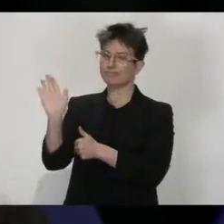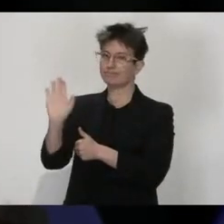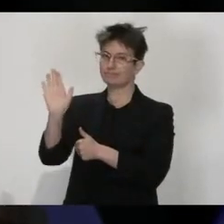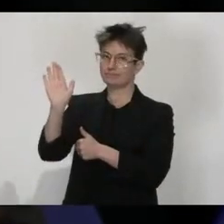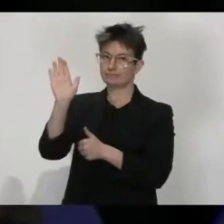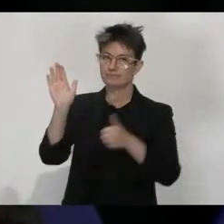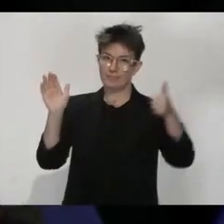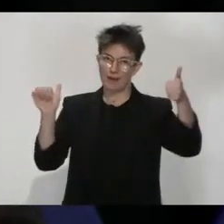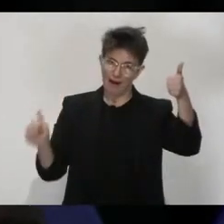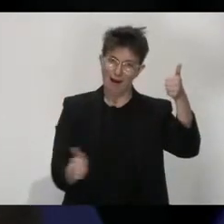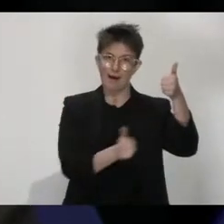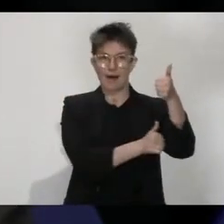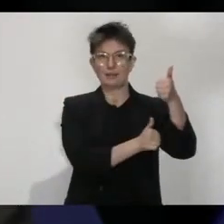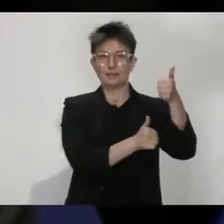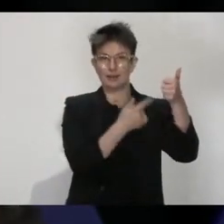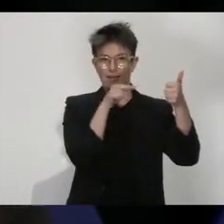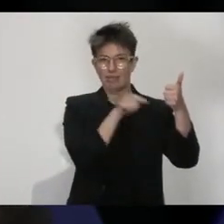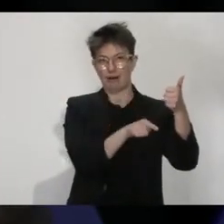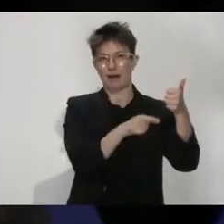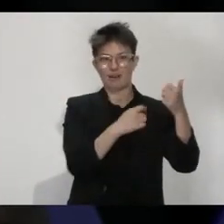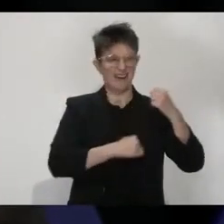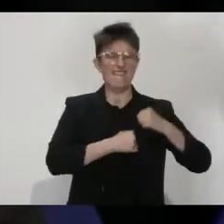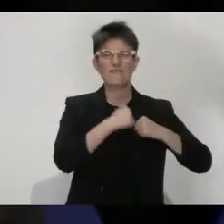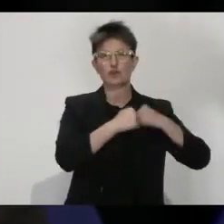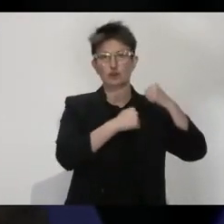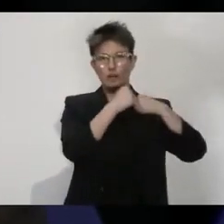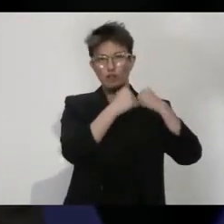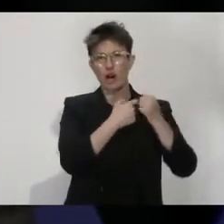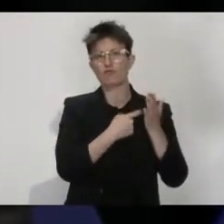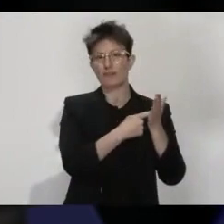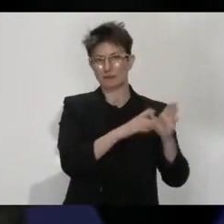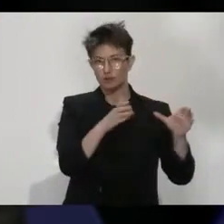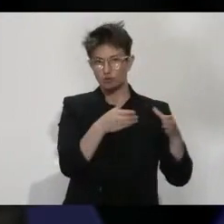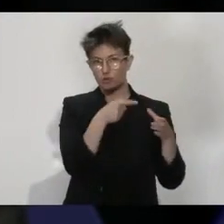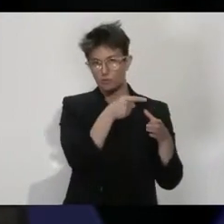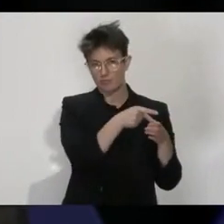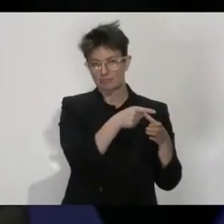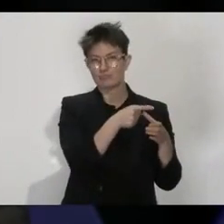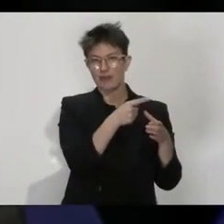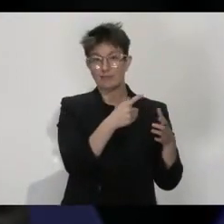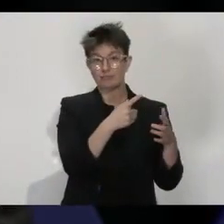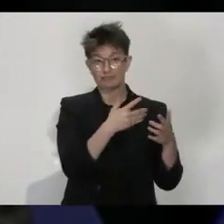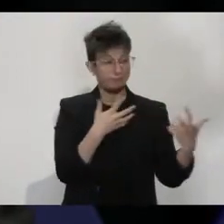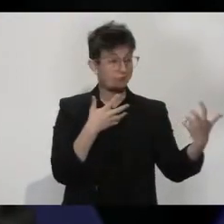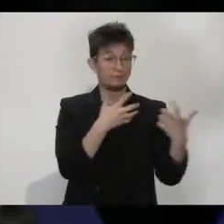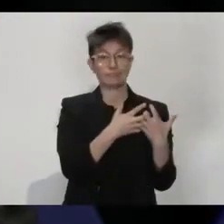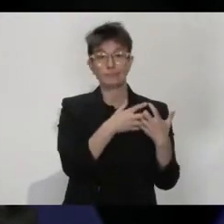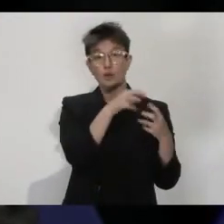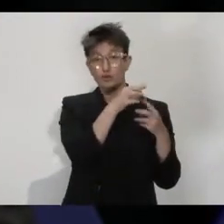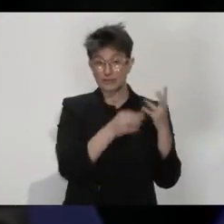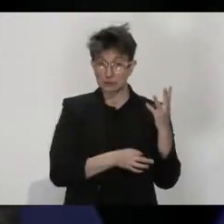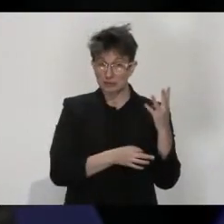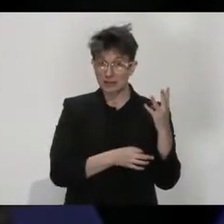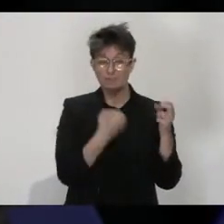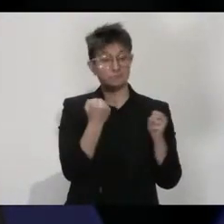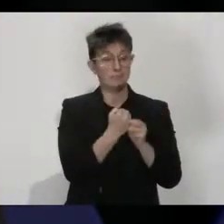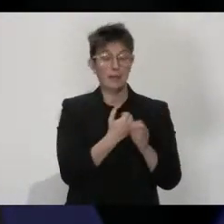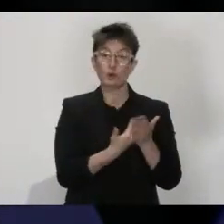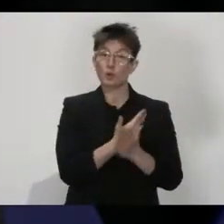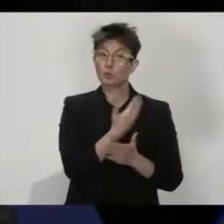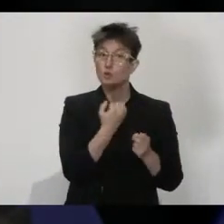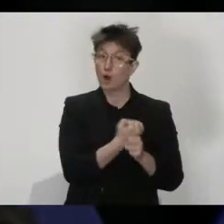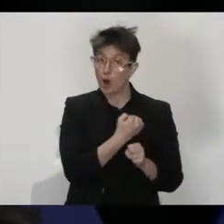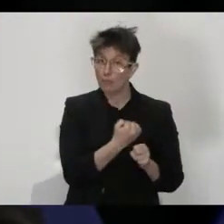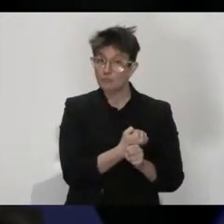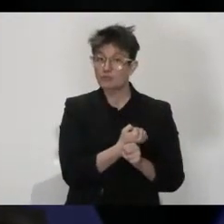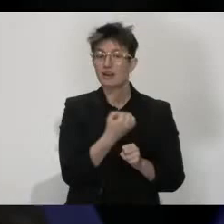that criteria. It is going to create 200 construction jobs. Also, and these two things are not mutually exclusive, we are putting